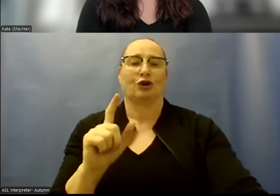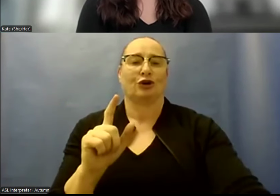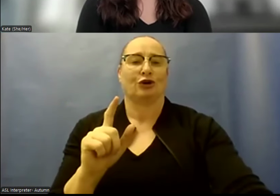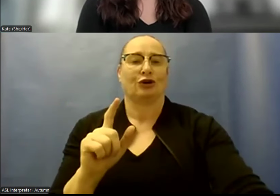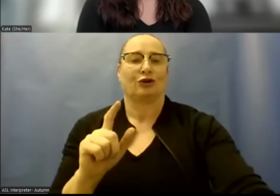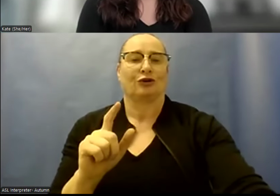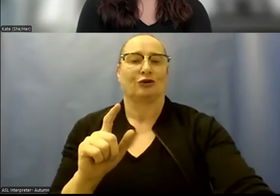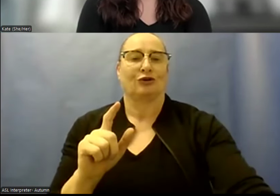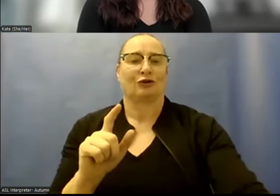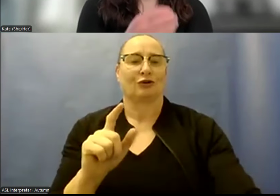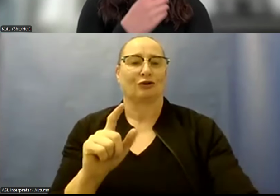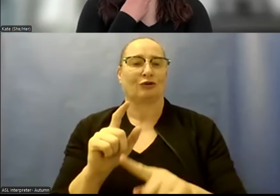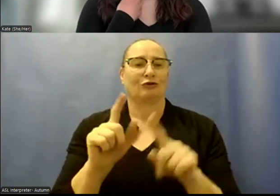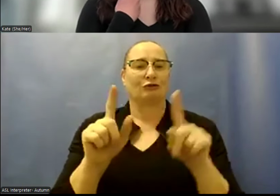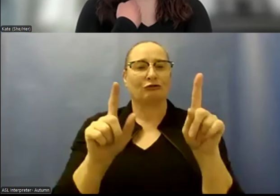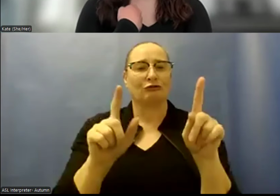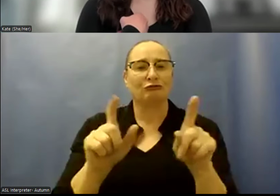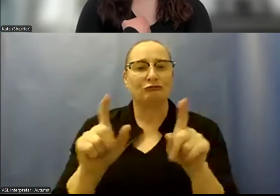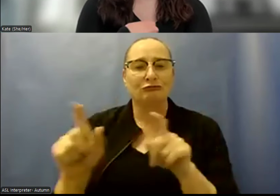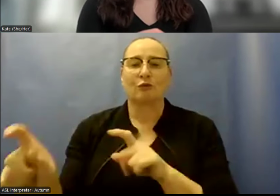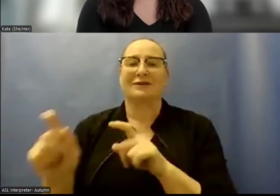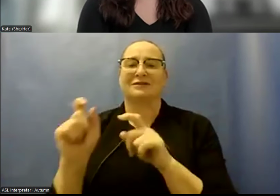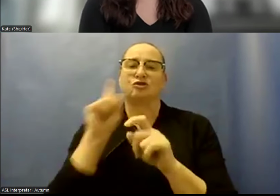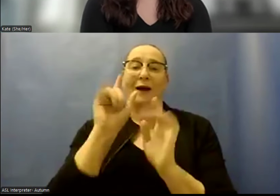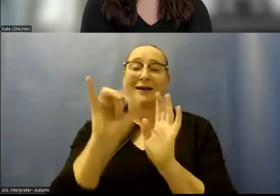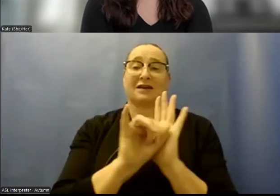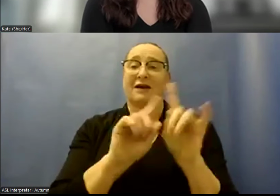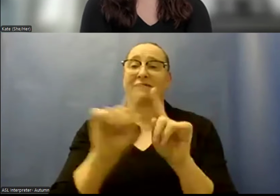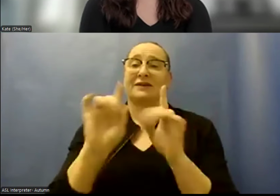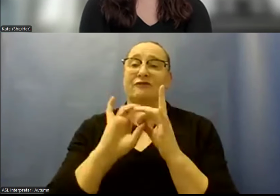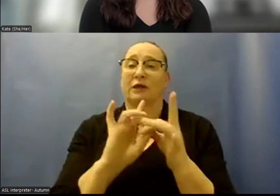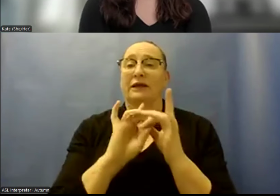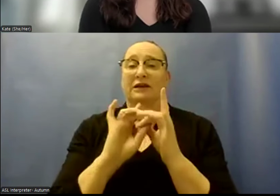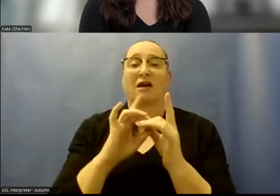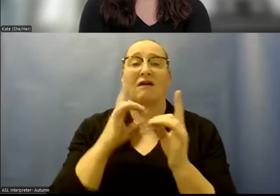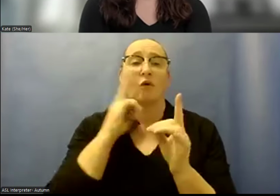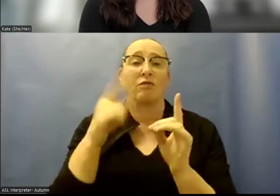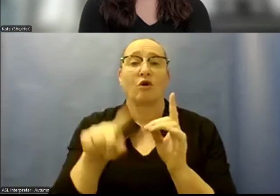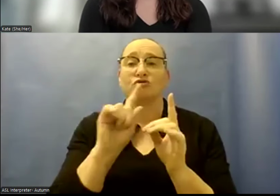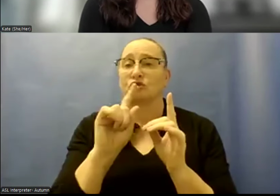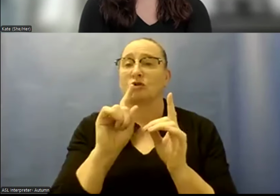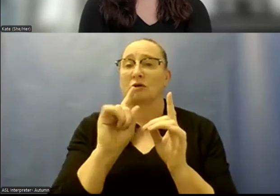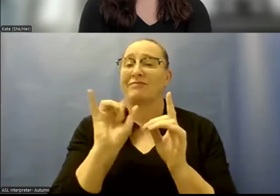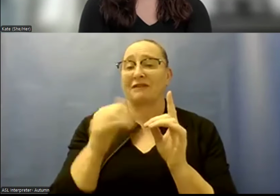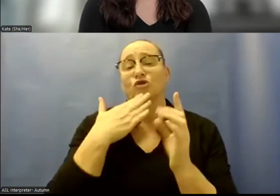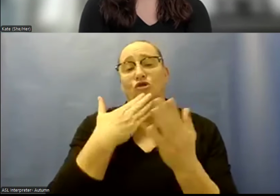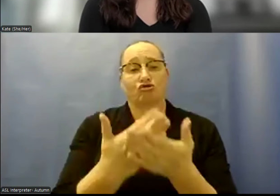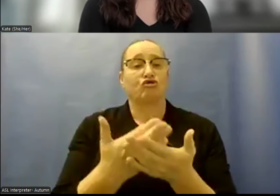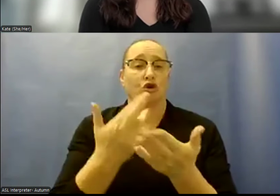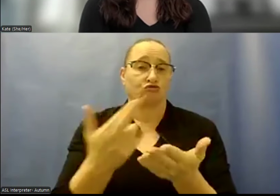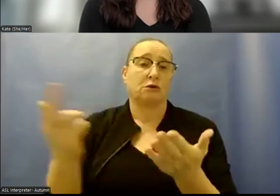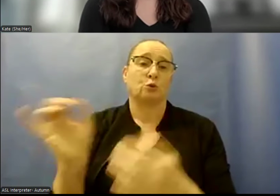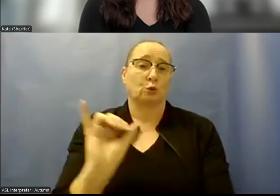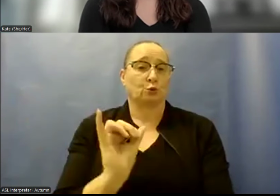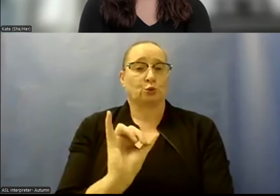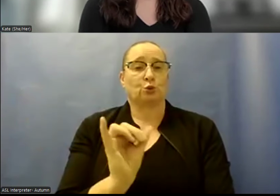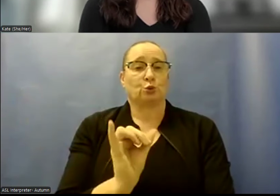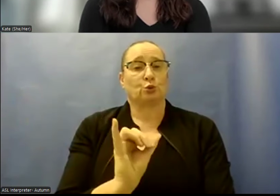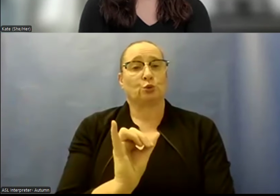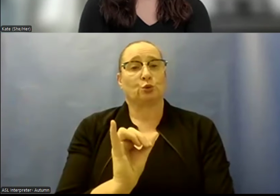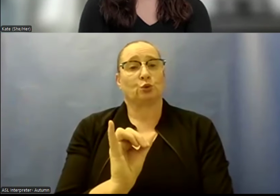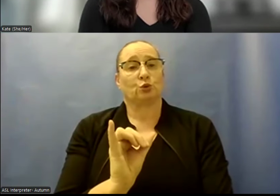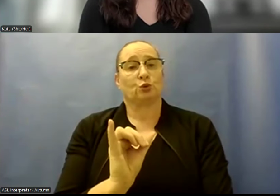take to be able to identify those different kind of relationships. So those of you that are on, that's an incredible resource as well. And to finish